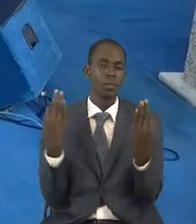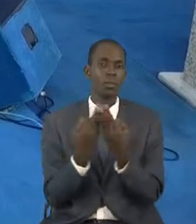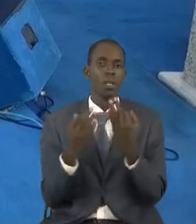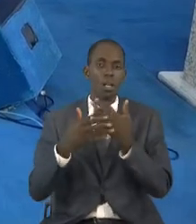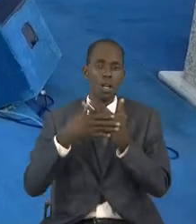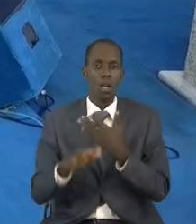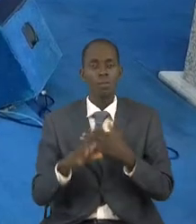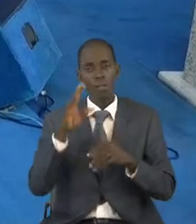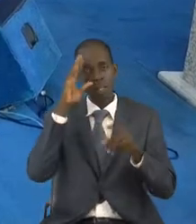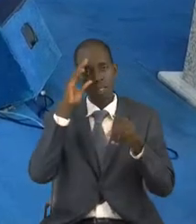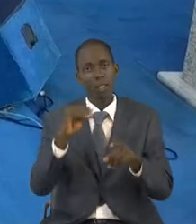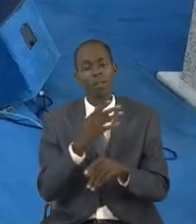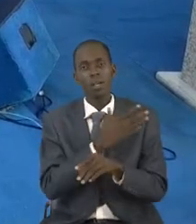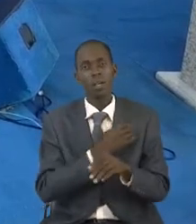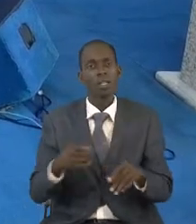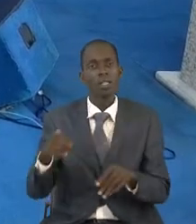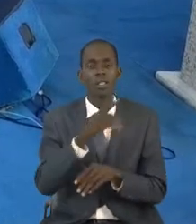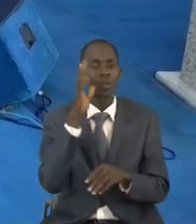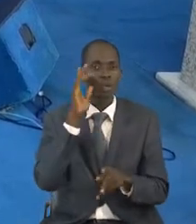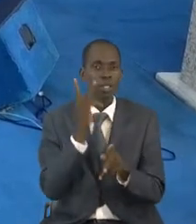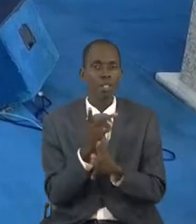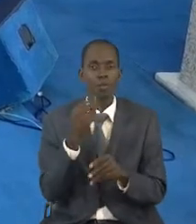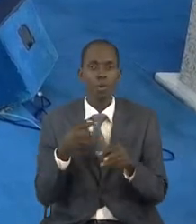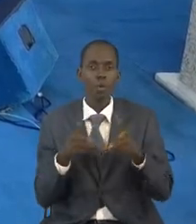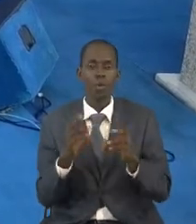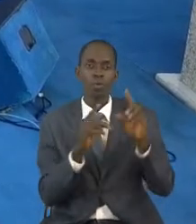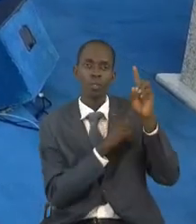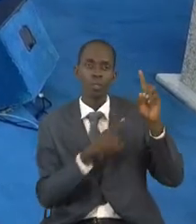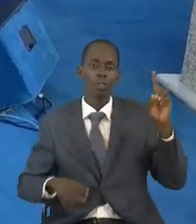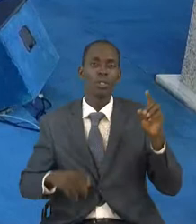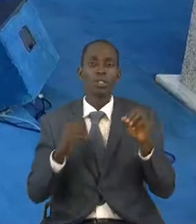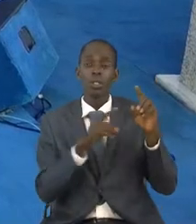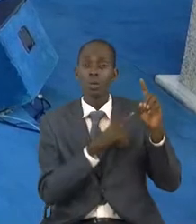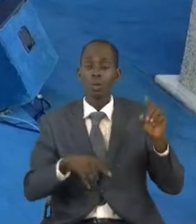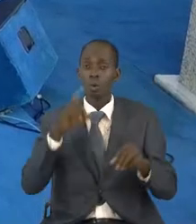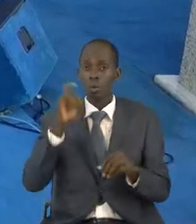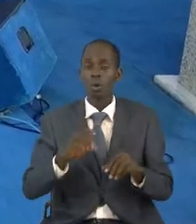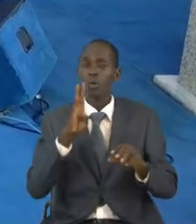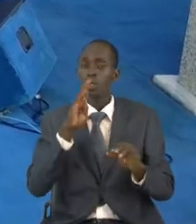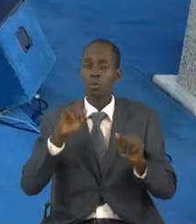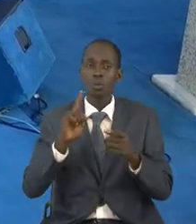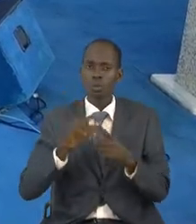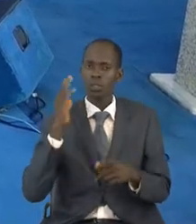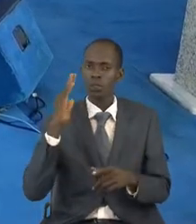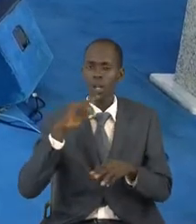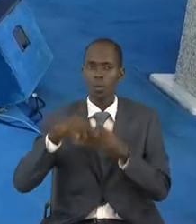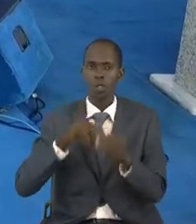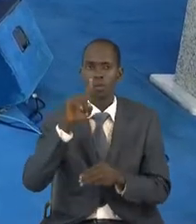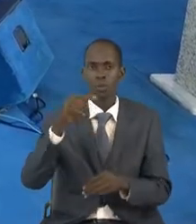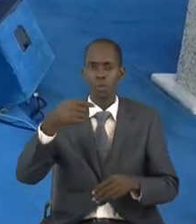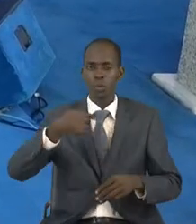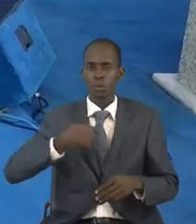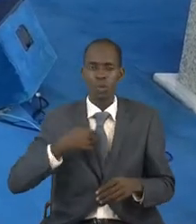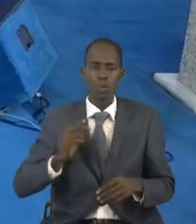they shall keep the way of the Lord. The Lord should be able to testify concerning you, concerning me, concerning us. He